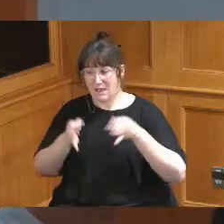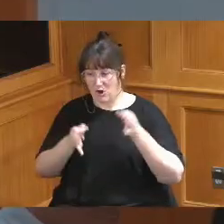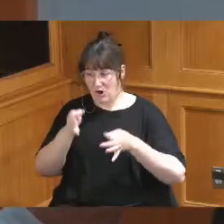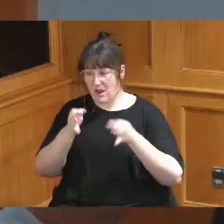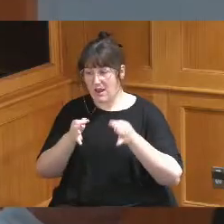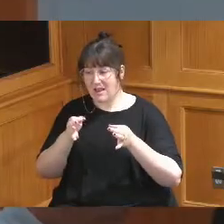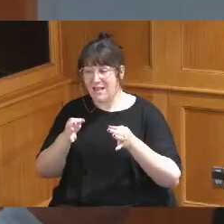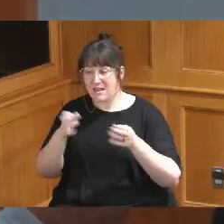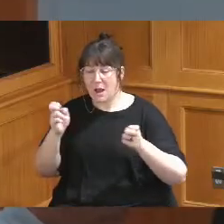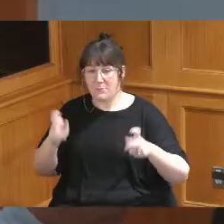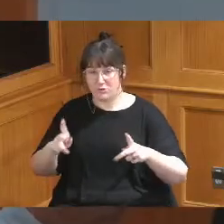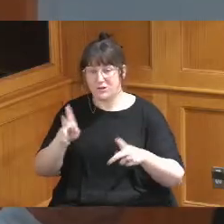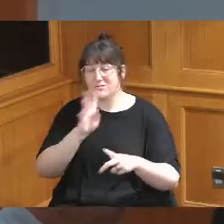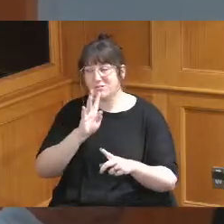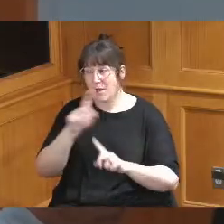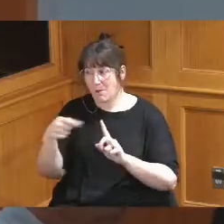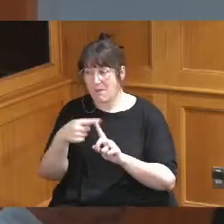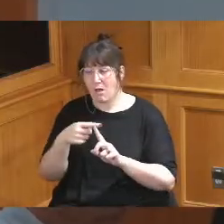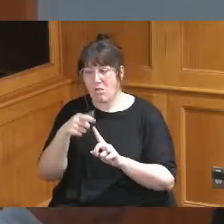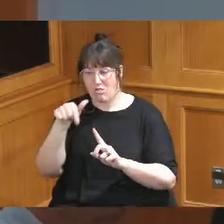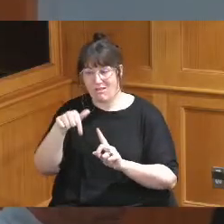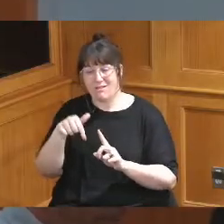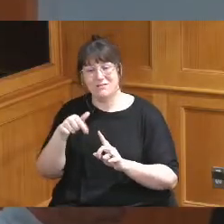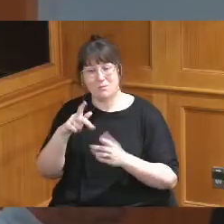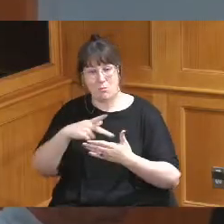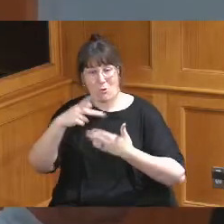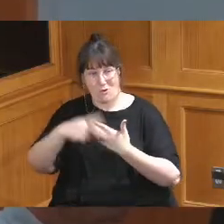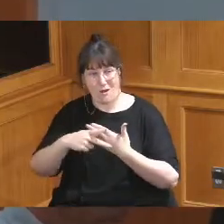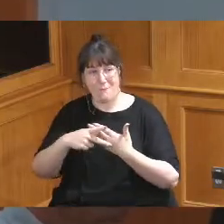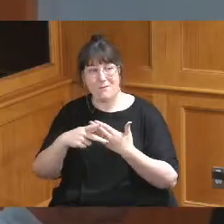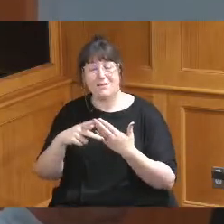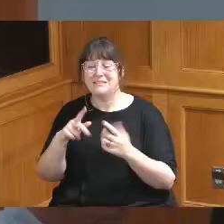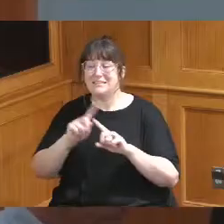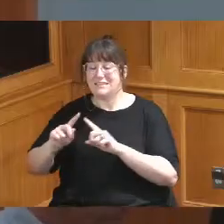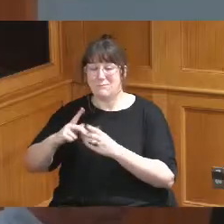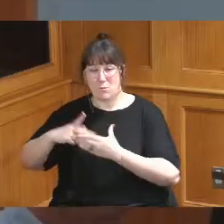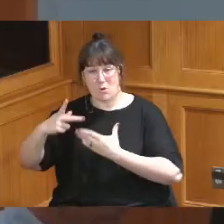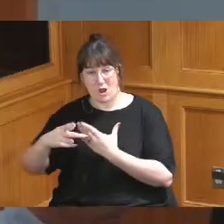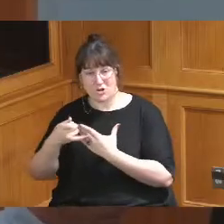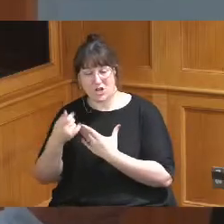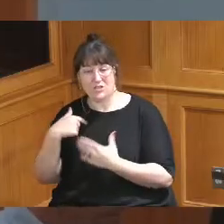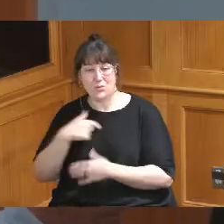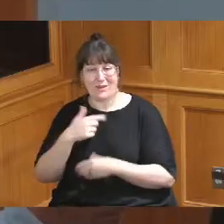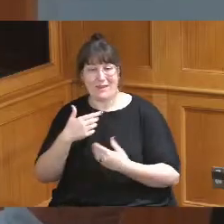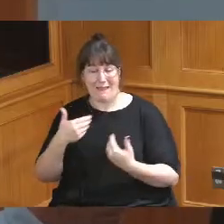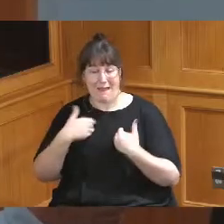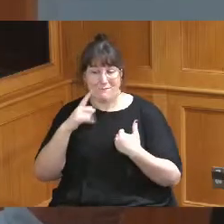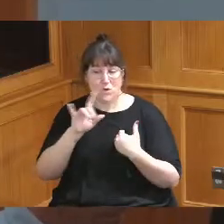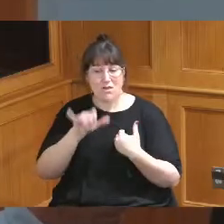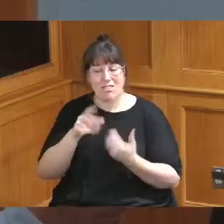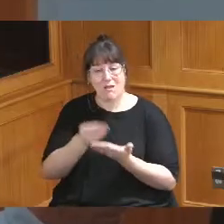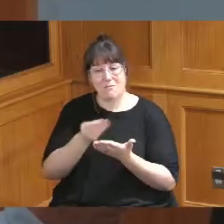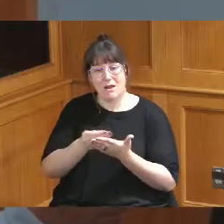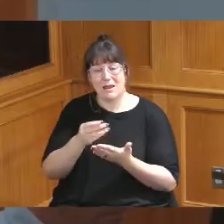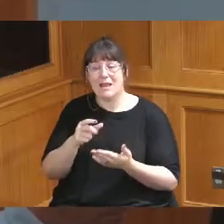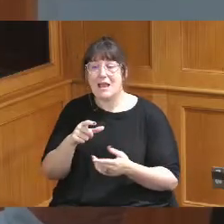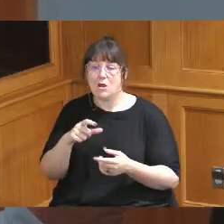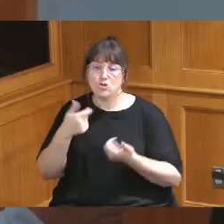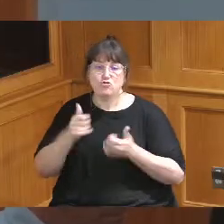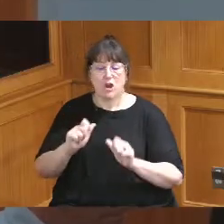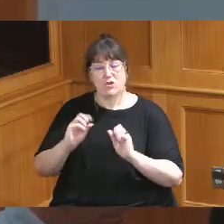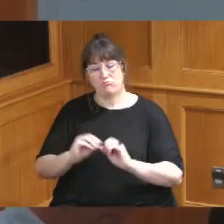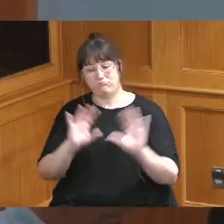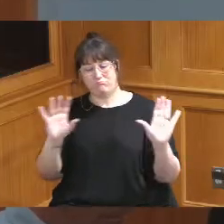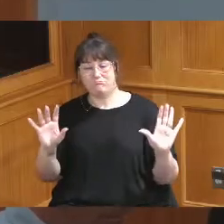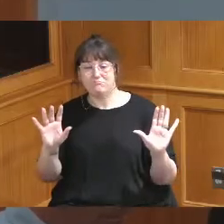to speak about the program and the projects proposed for funding. This forum promotes transparency and